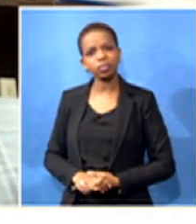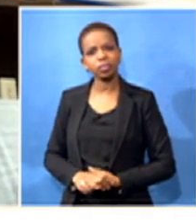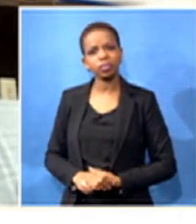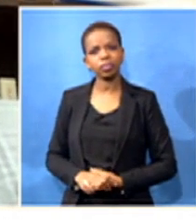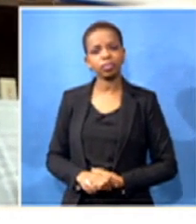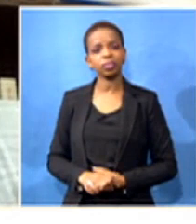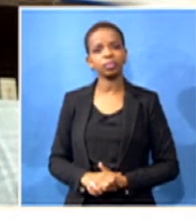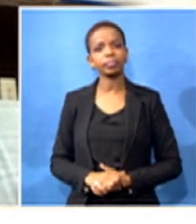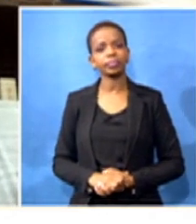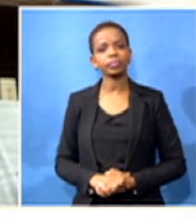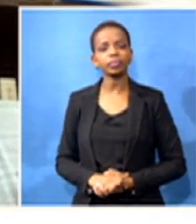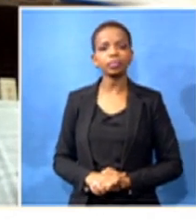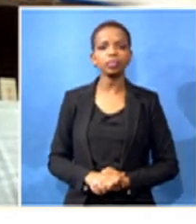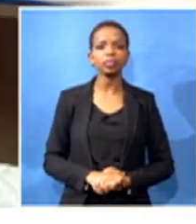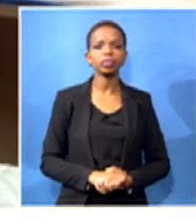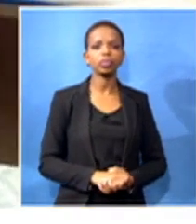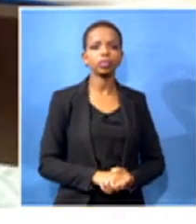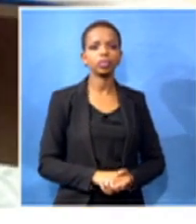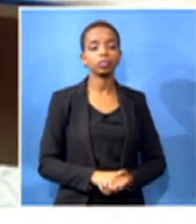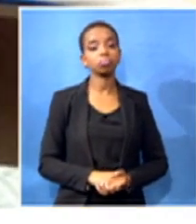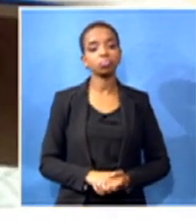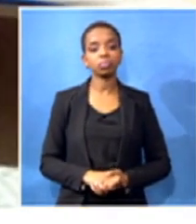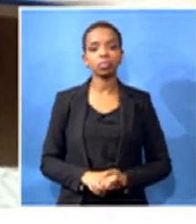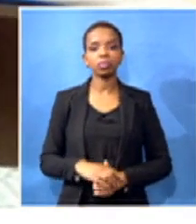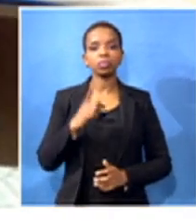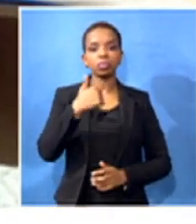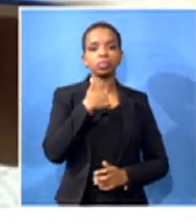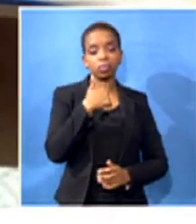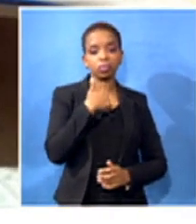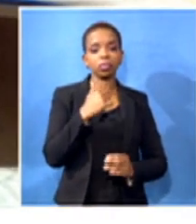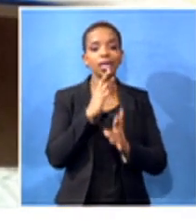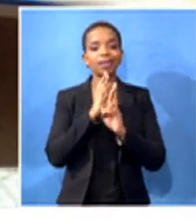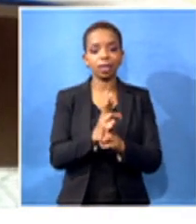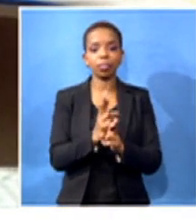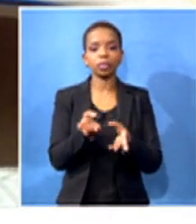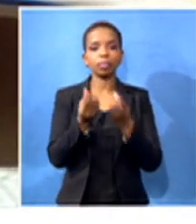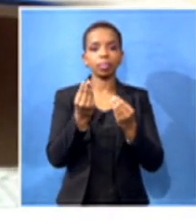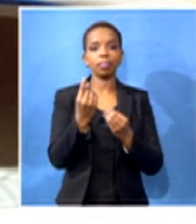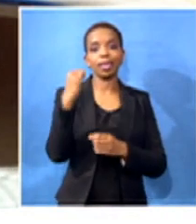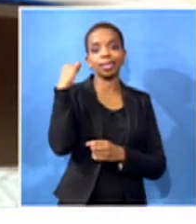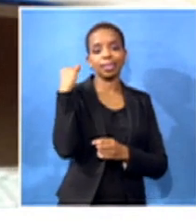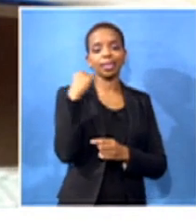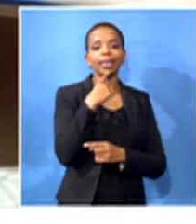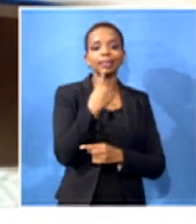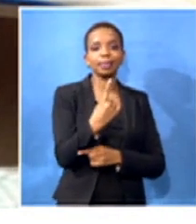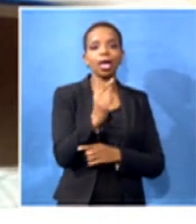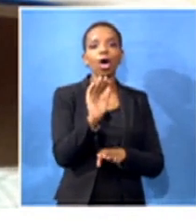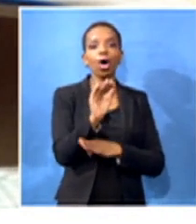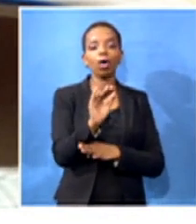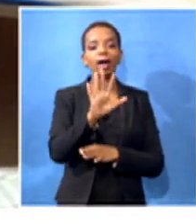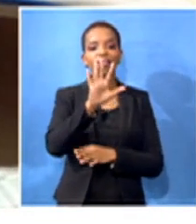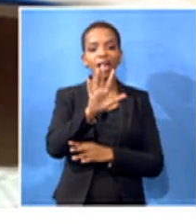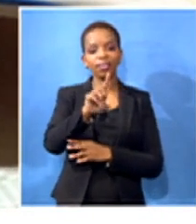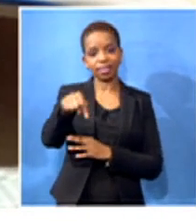Well, insofar as the readiness, the report that I got as at yesterday was that were over 5,000 schools that were declared ready